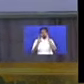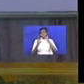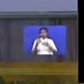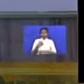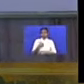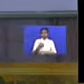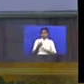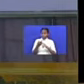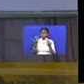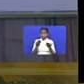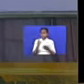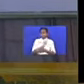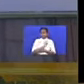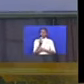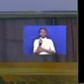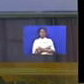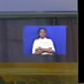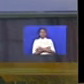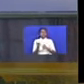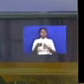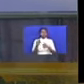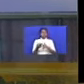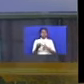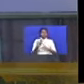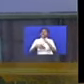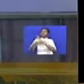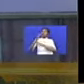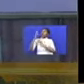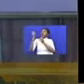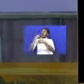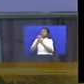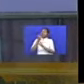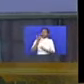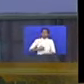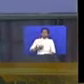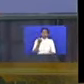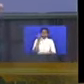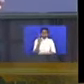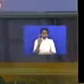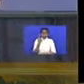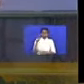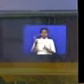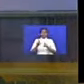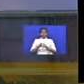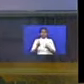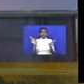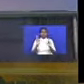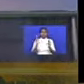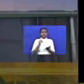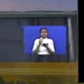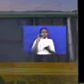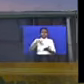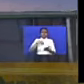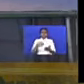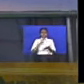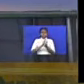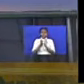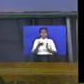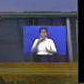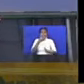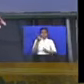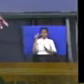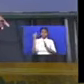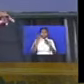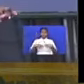in Nigeria. And God put this understanding to help us become better stewards of